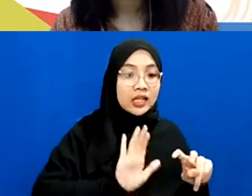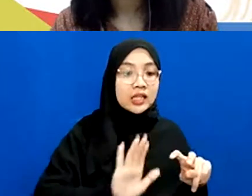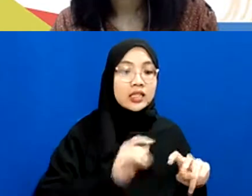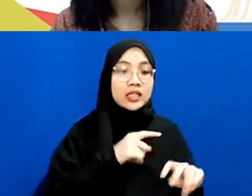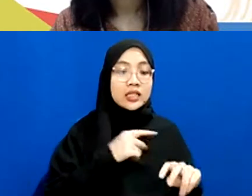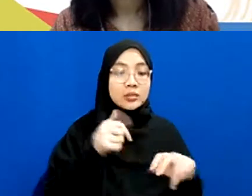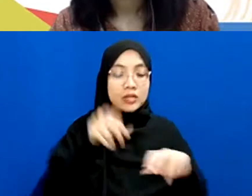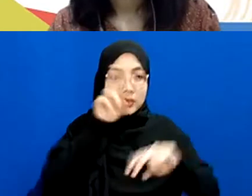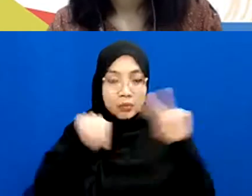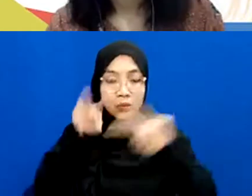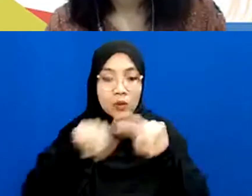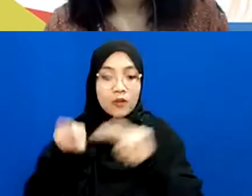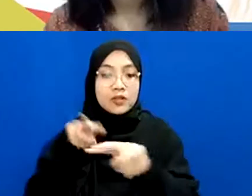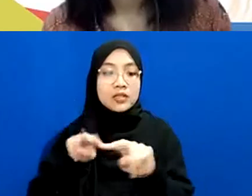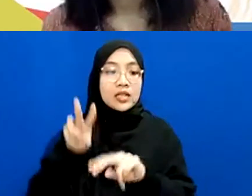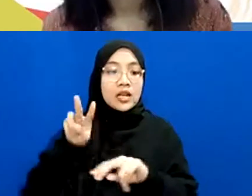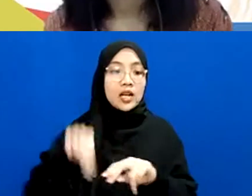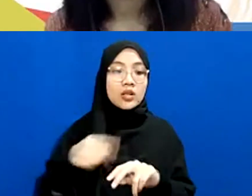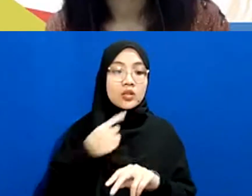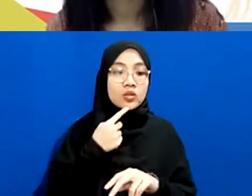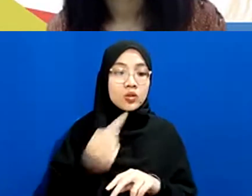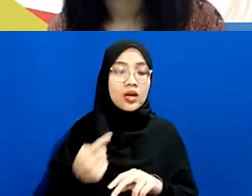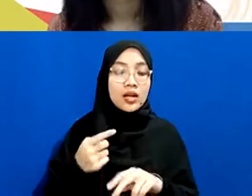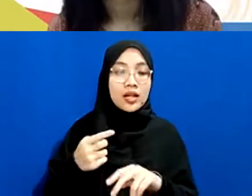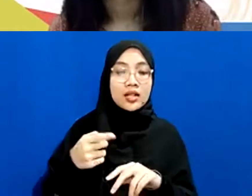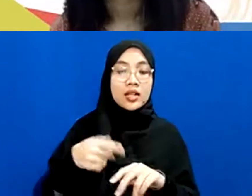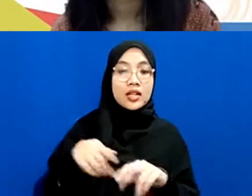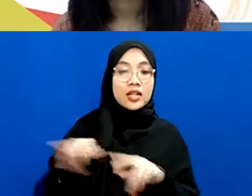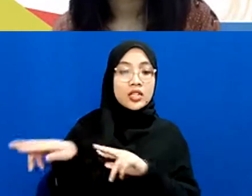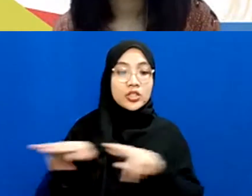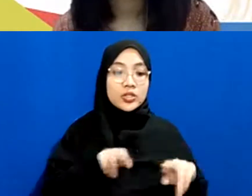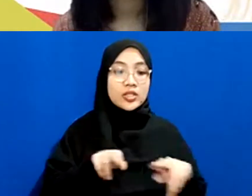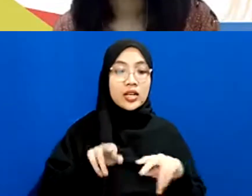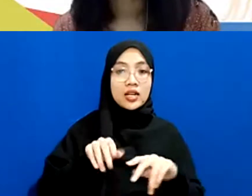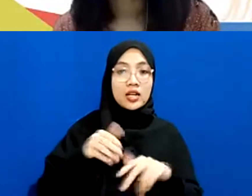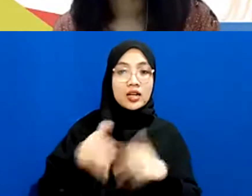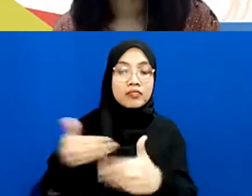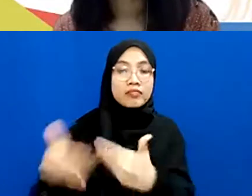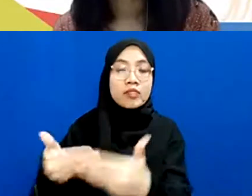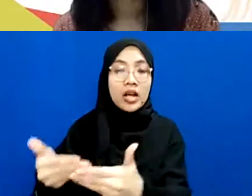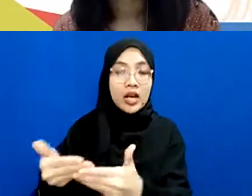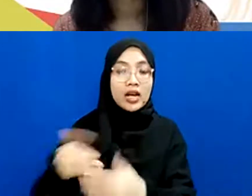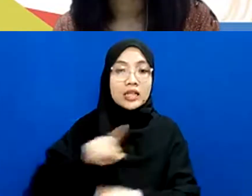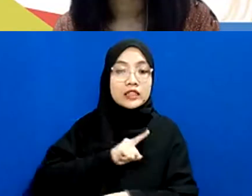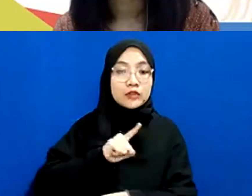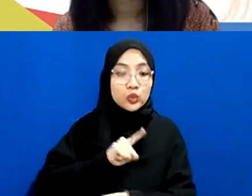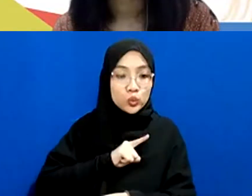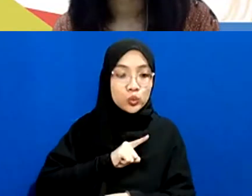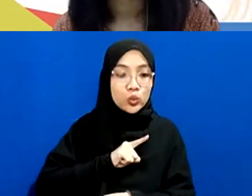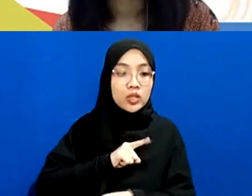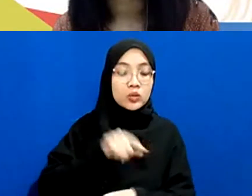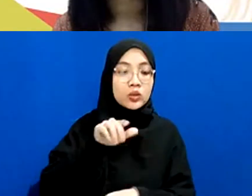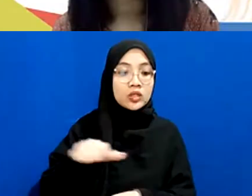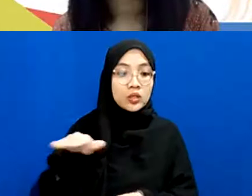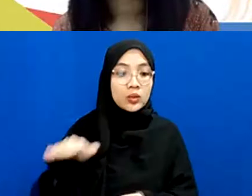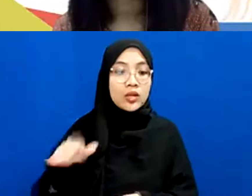more individualized treatment plan for each student, because we understand that we cannot only